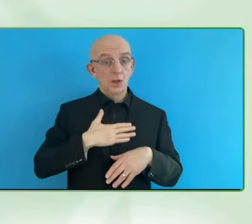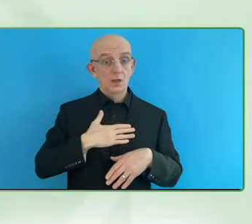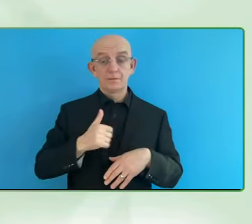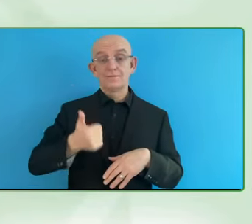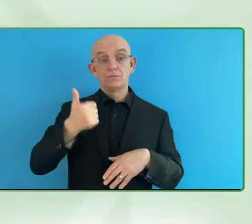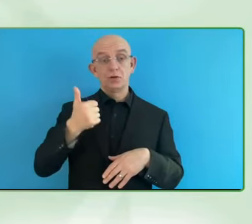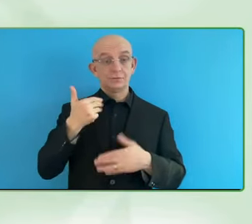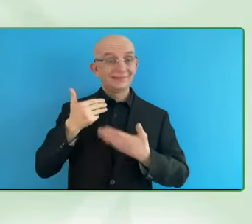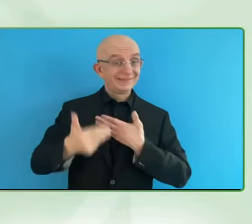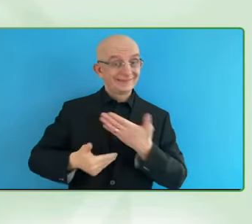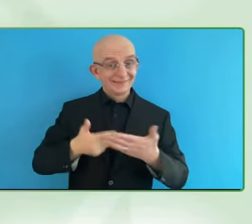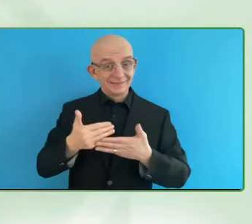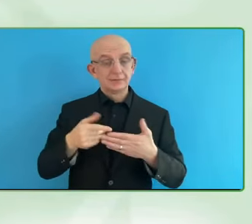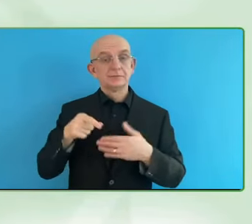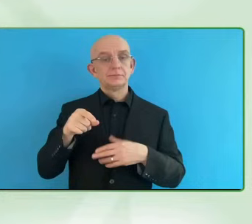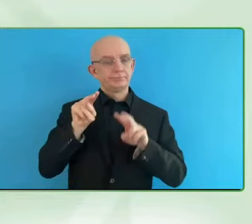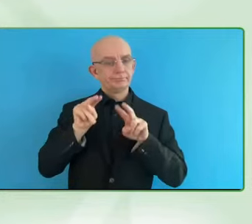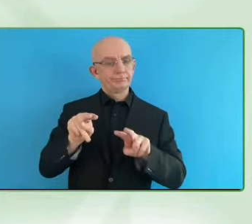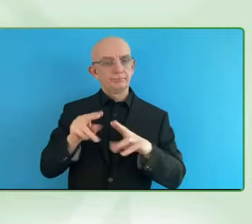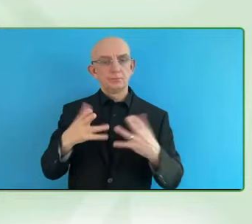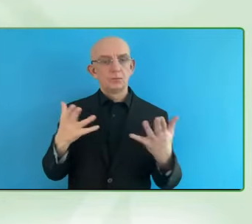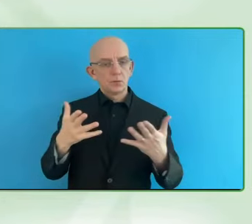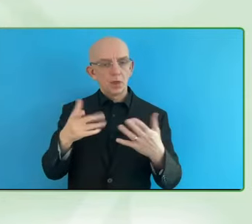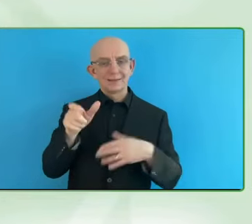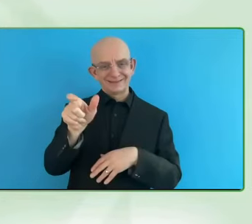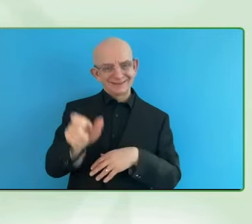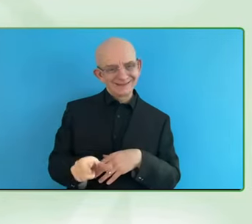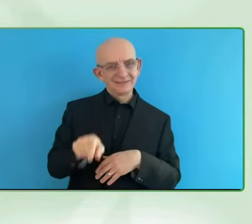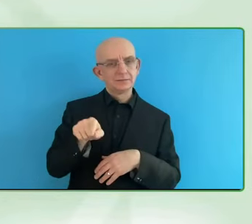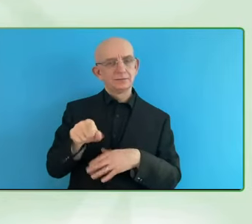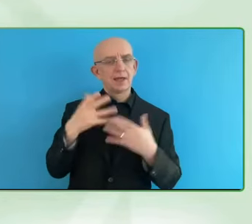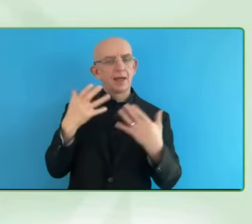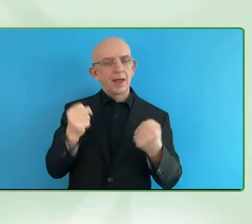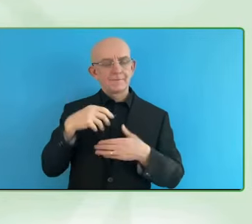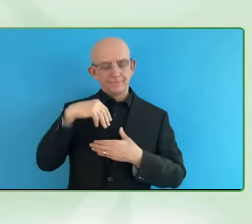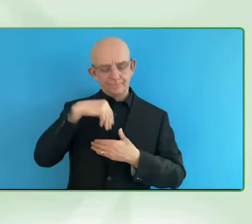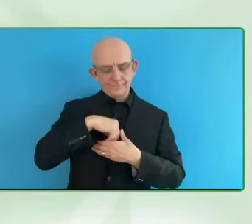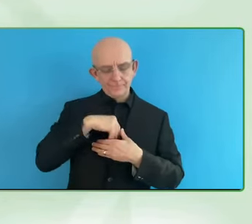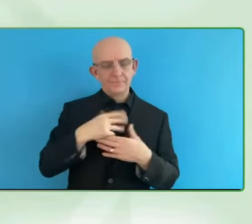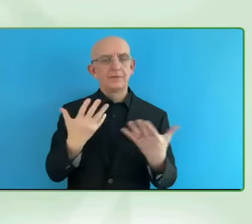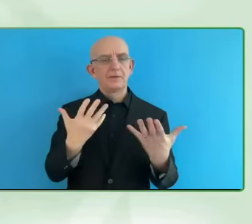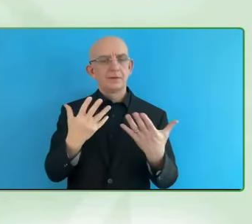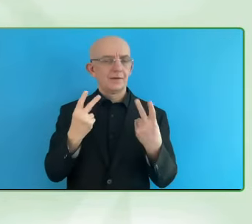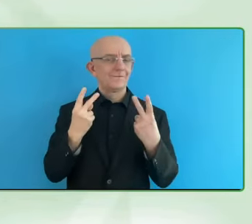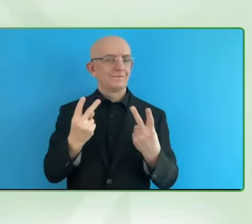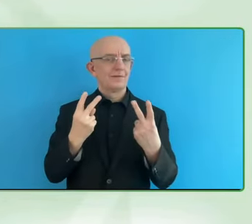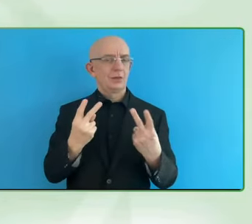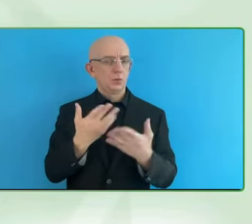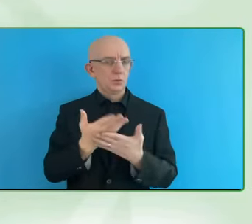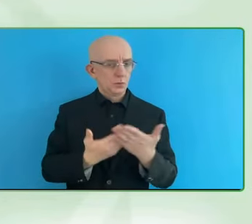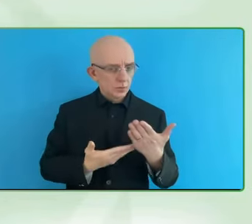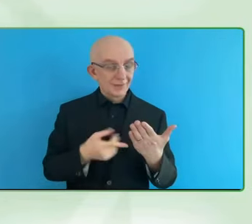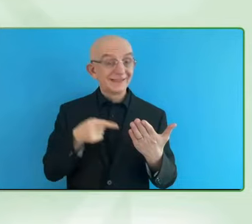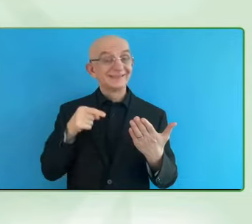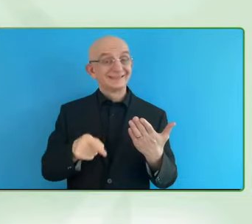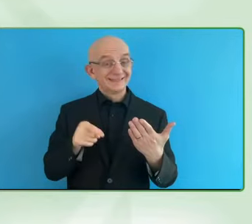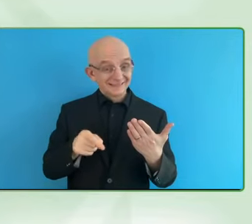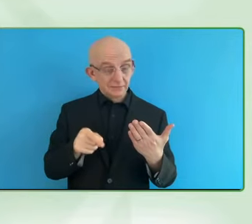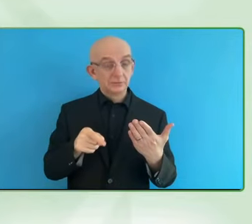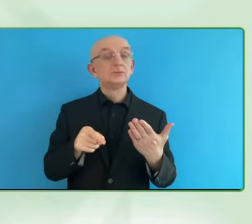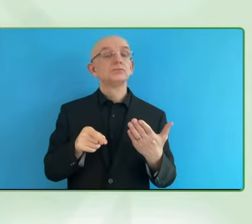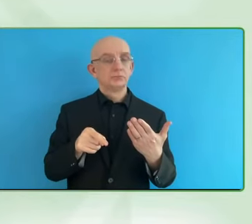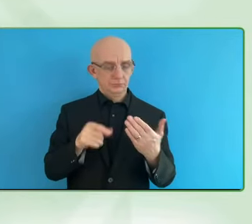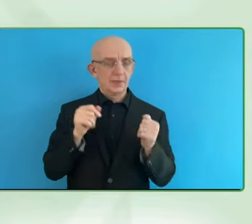somebody told you to, or because somebody is saying that you must because some law says it, it's not going to work. But when